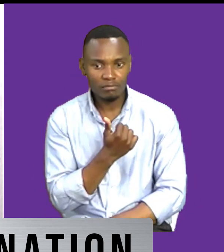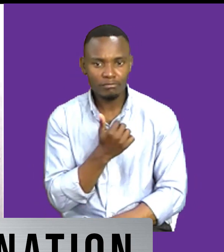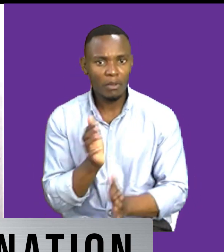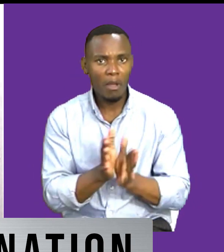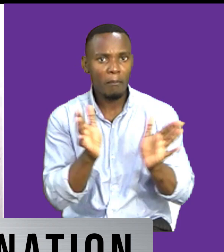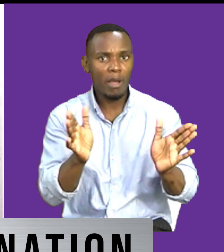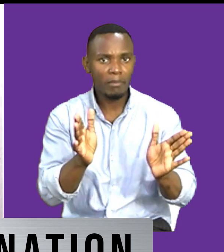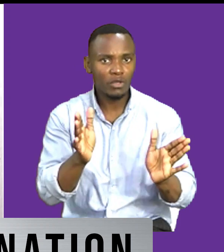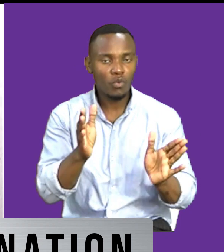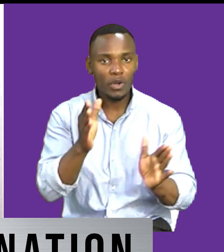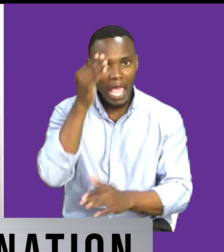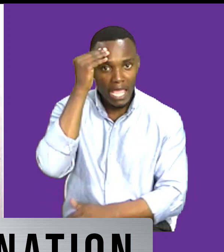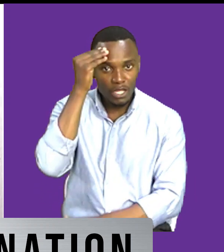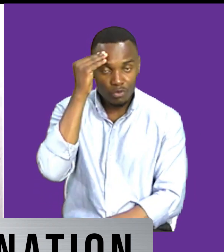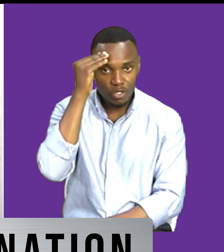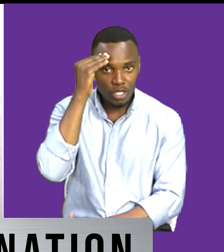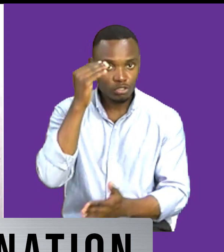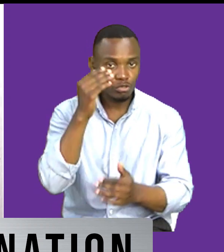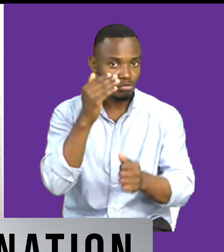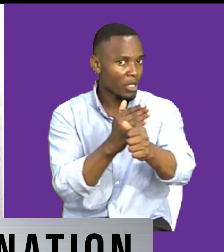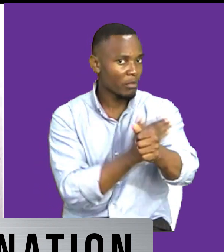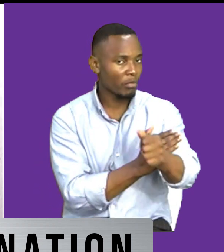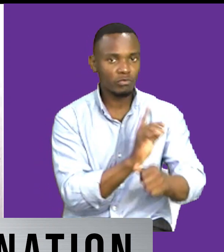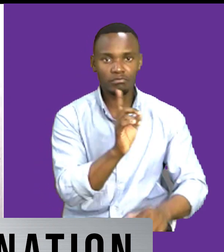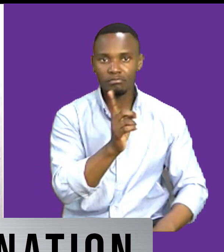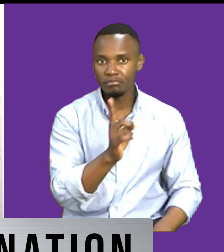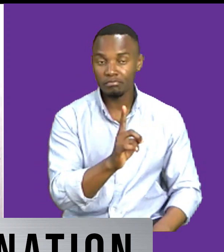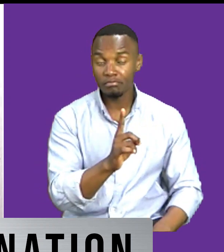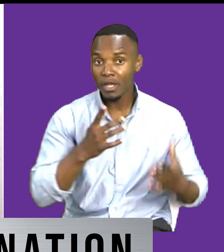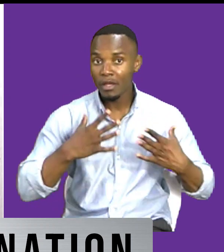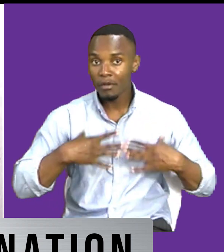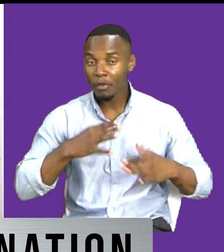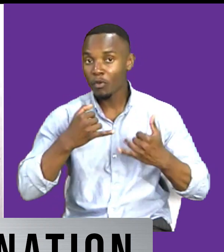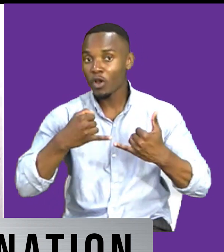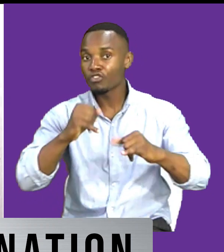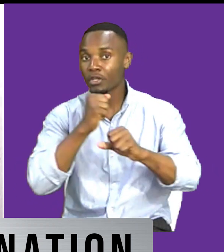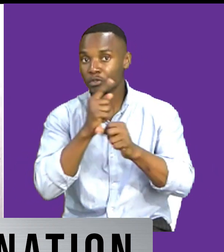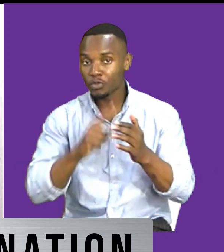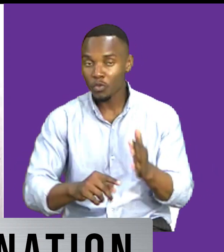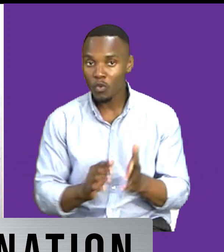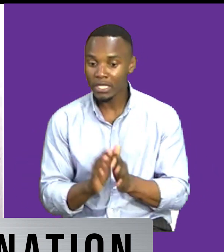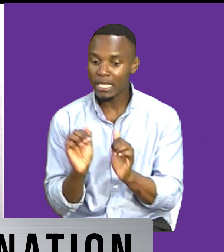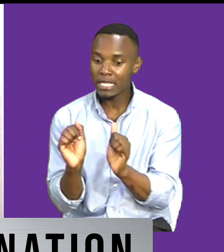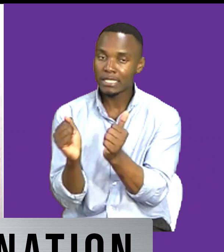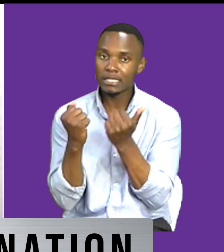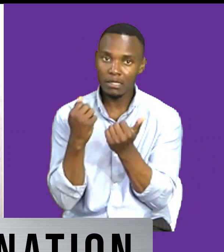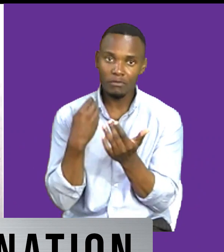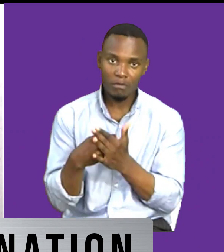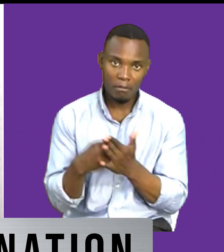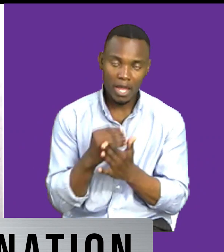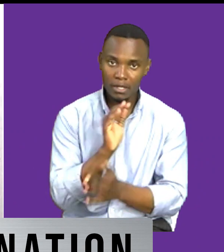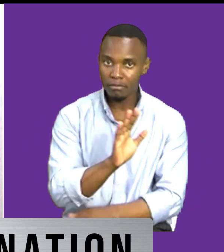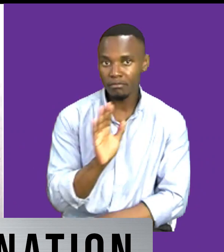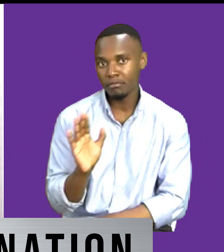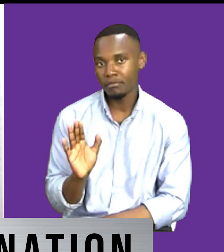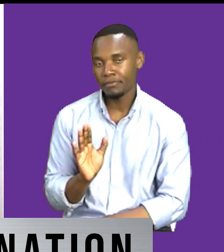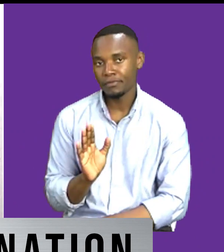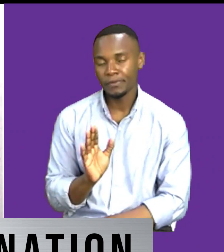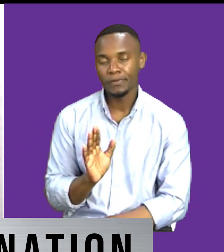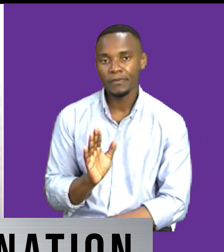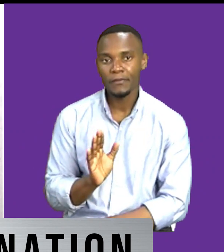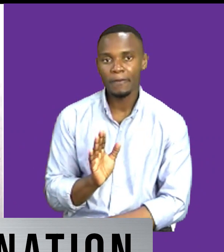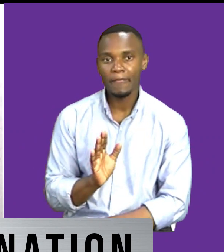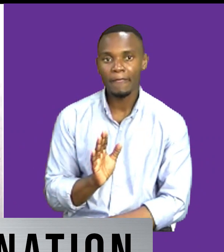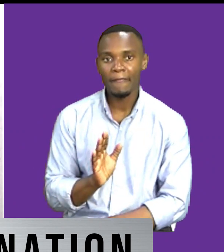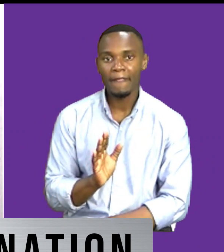improved. No, it is that way because people are trying to save every single dime coin that they can get. Every single shilling that they can